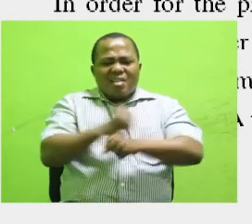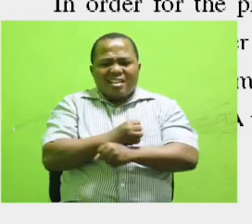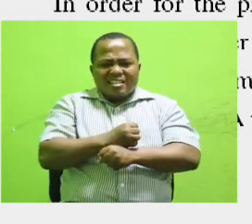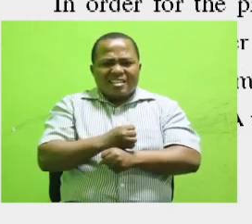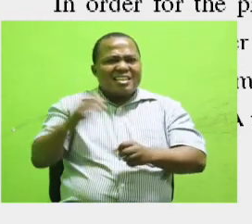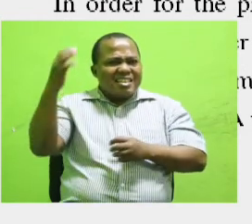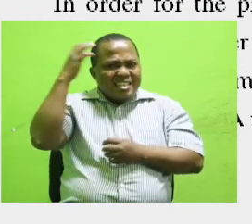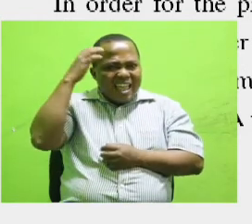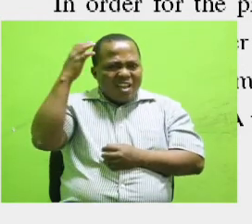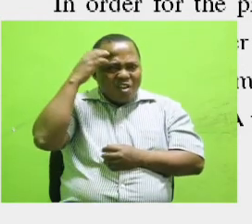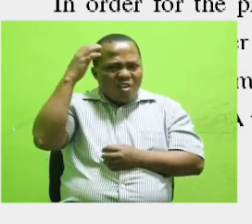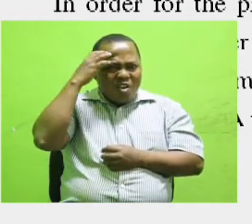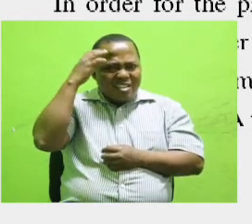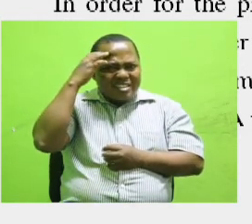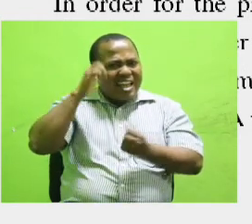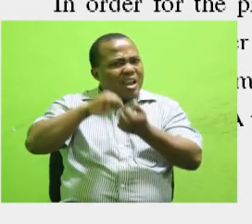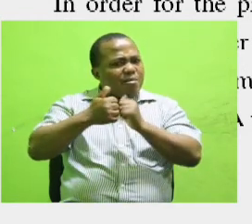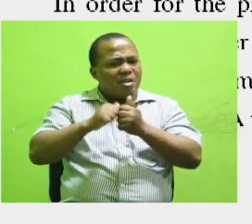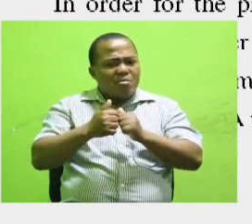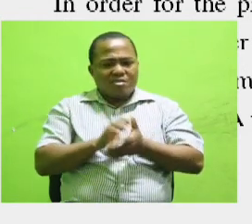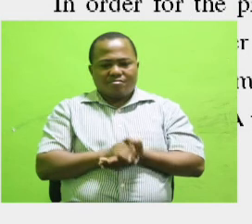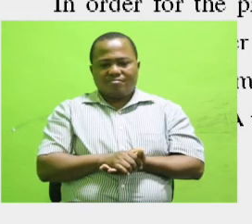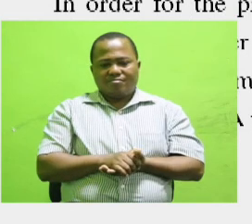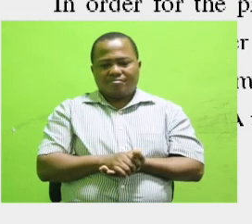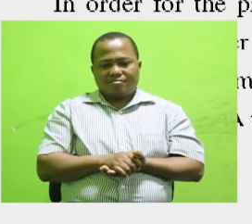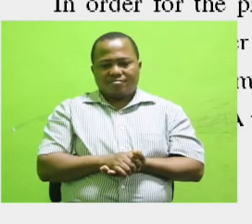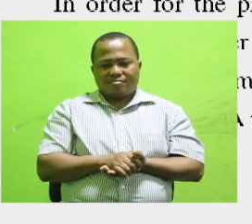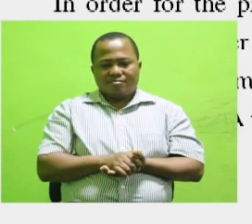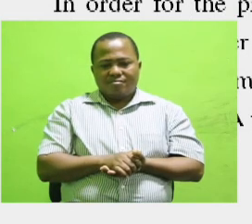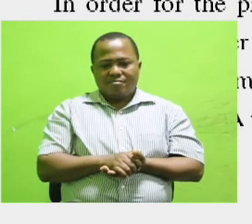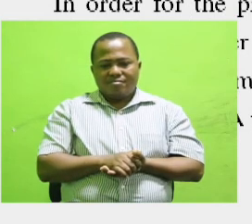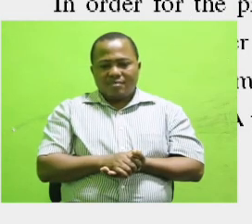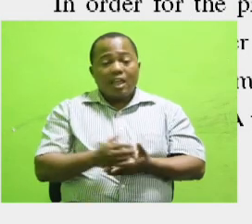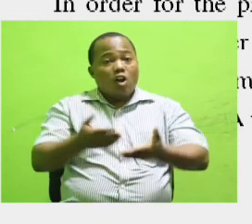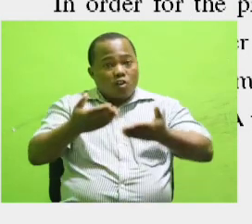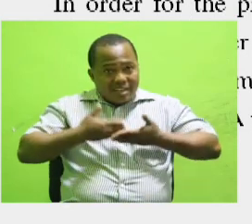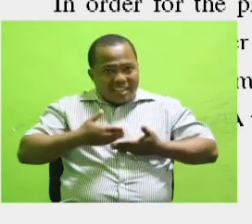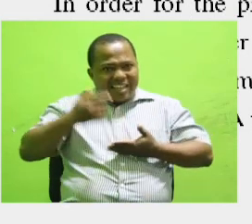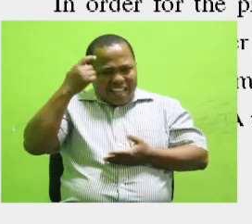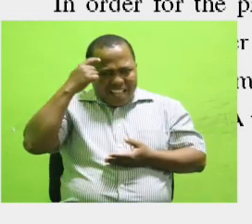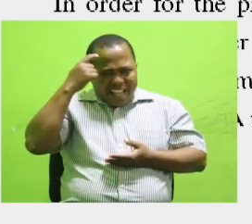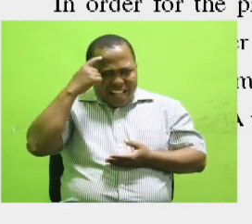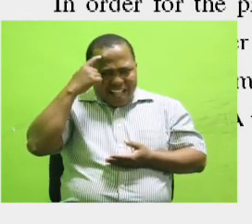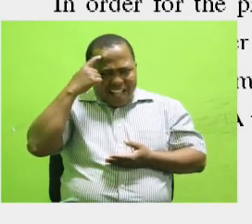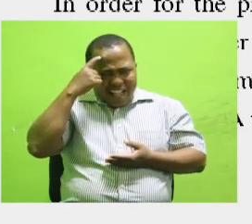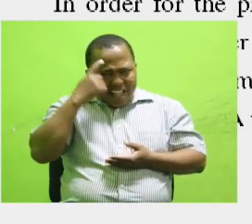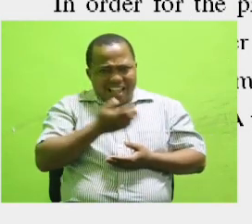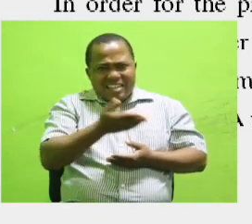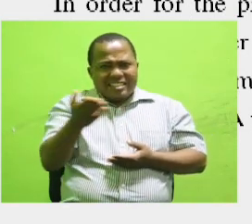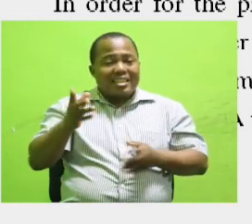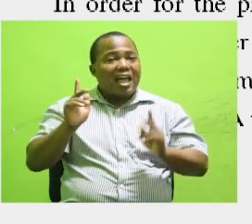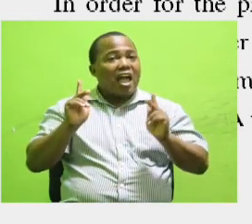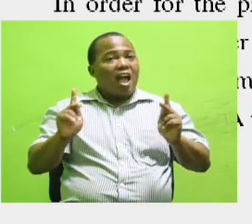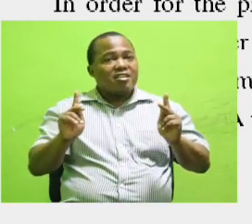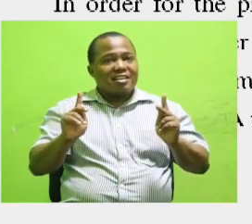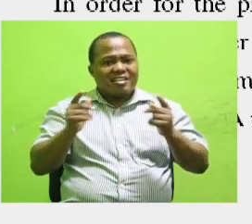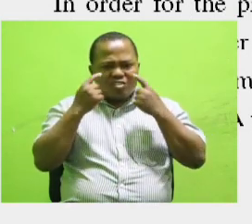them. But in taking care of it, or in actually